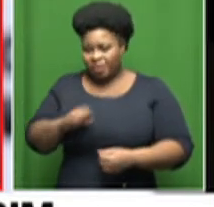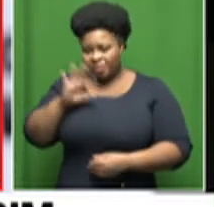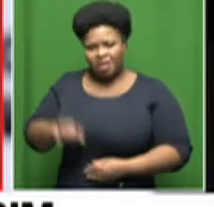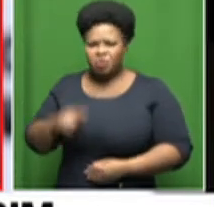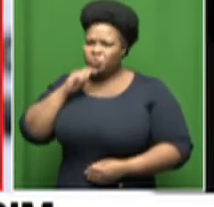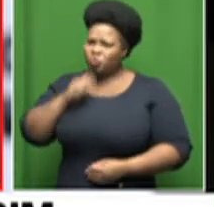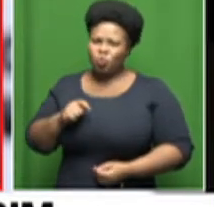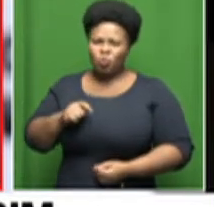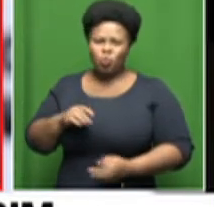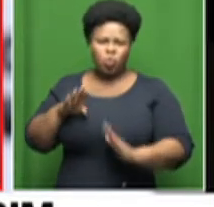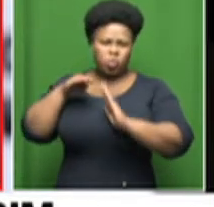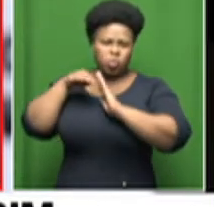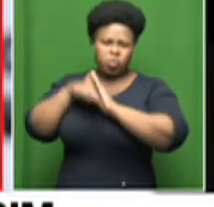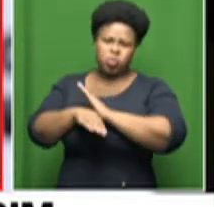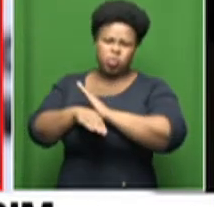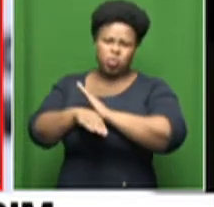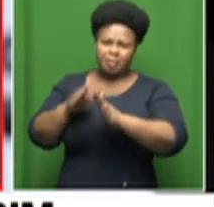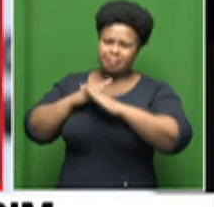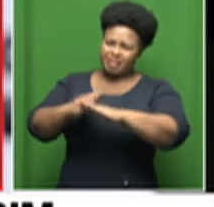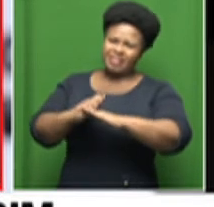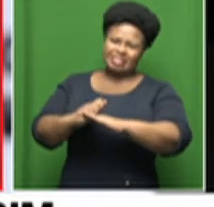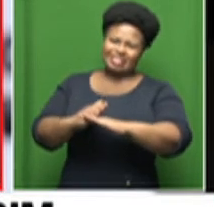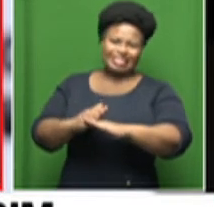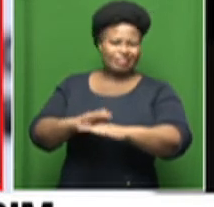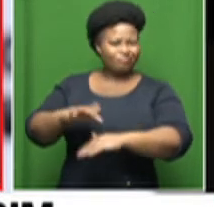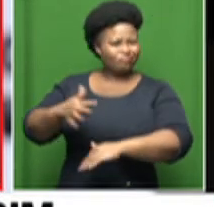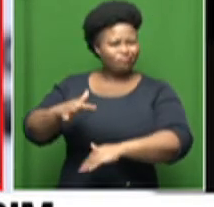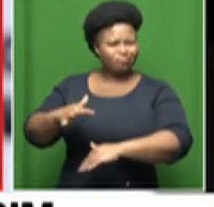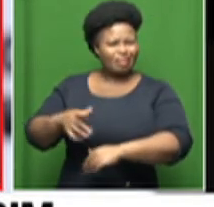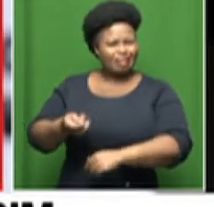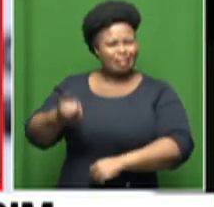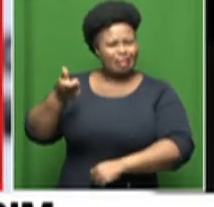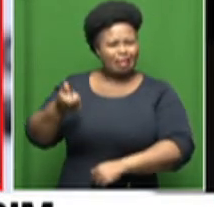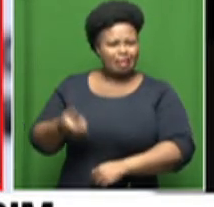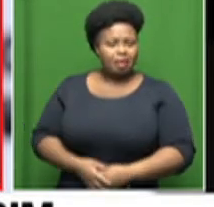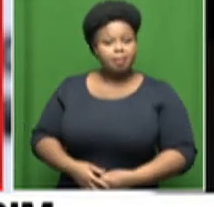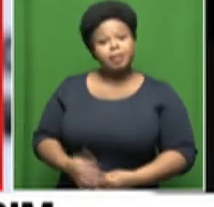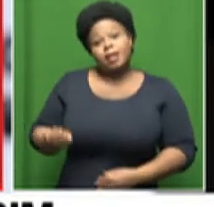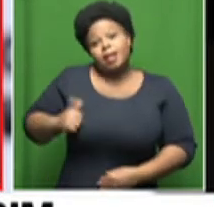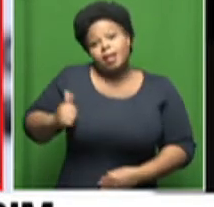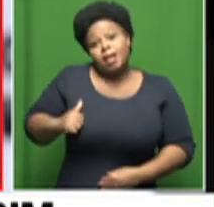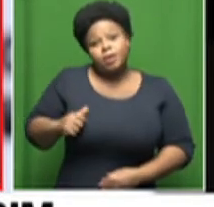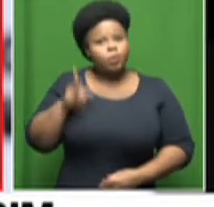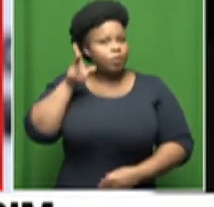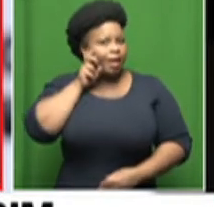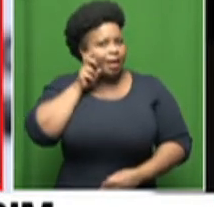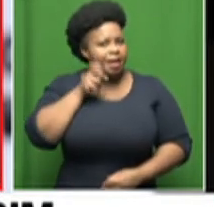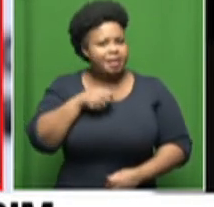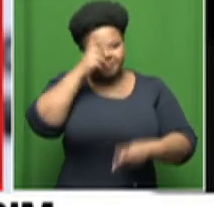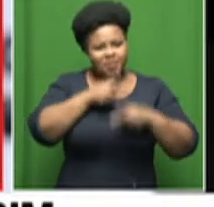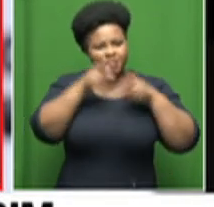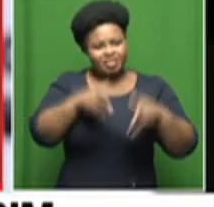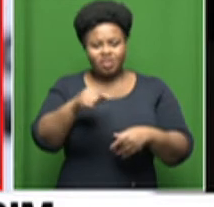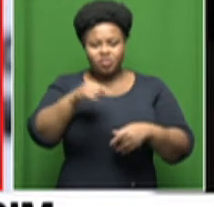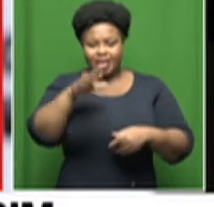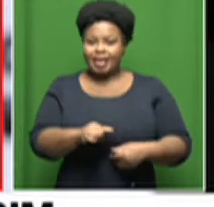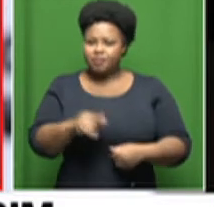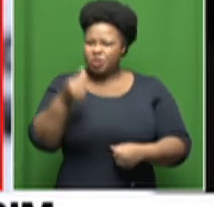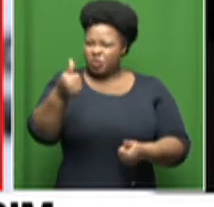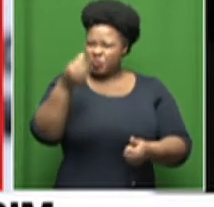showing diminished clinical efficacy. Fortunately, we heard from Professor Gray some good news, that the